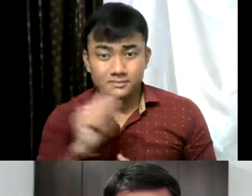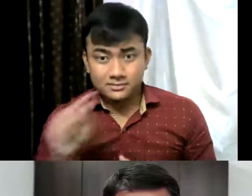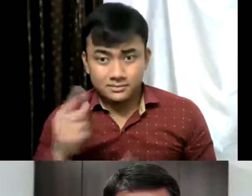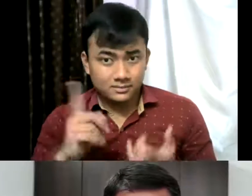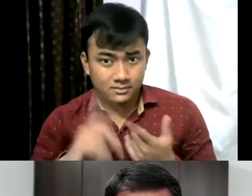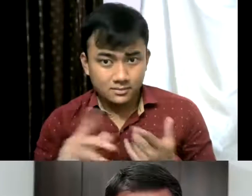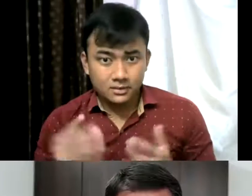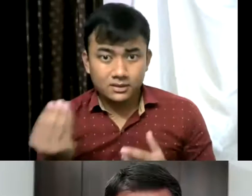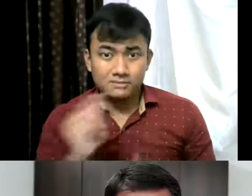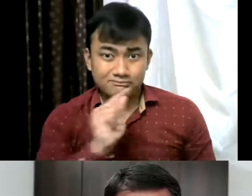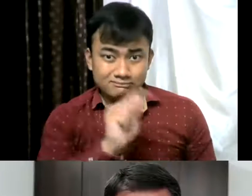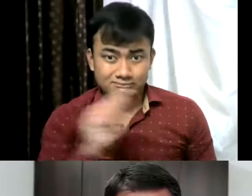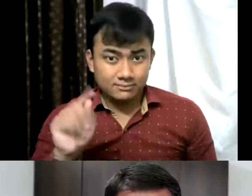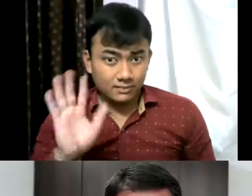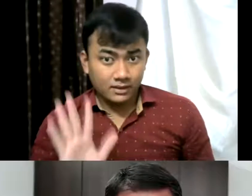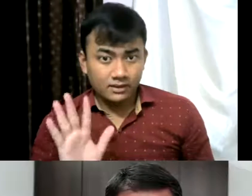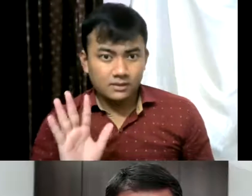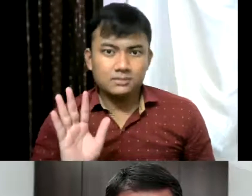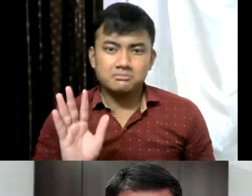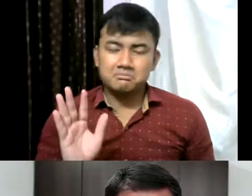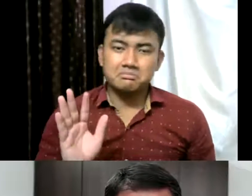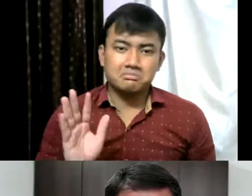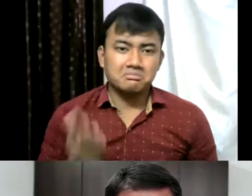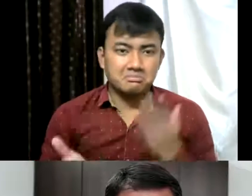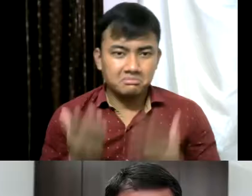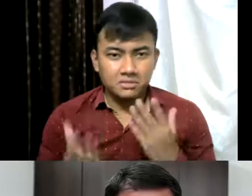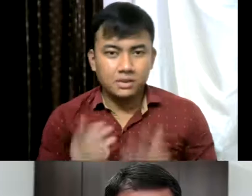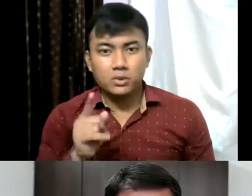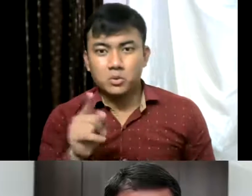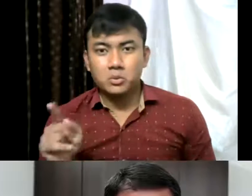this kind of pressure that when you would